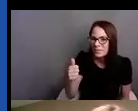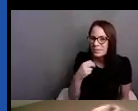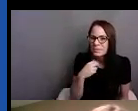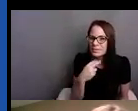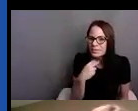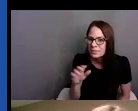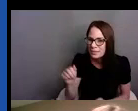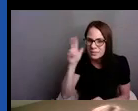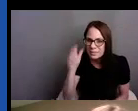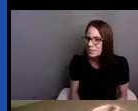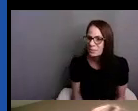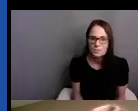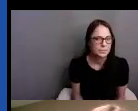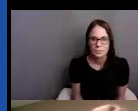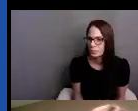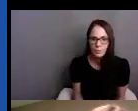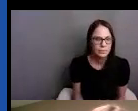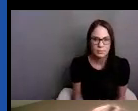okay?